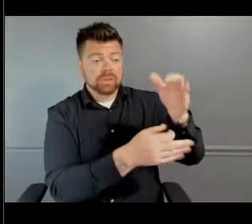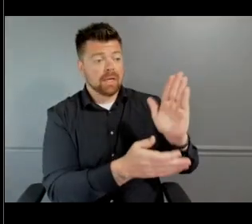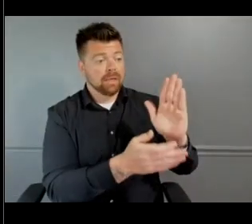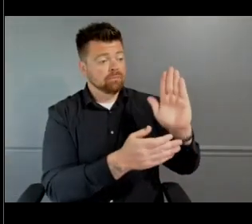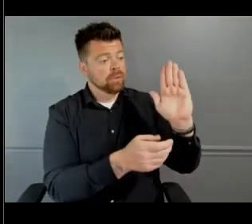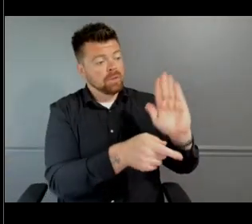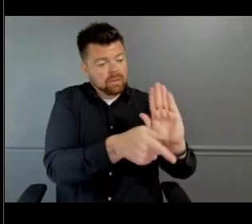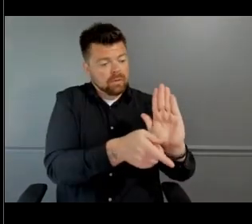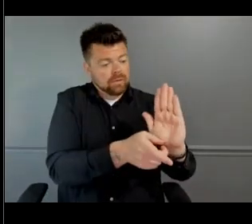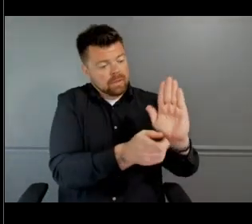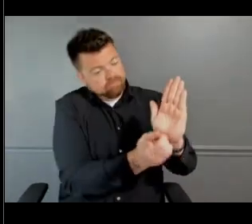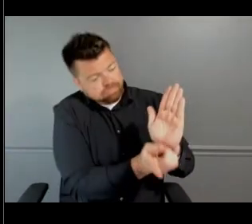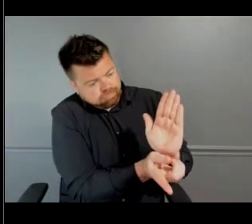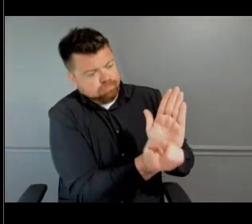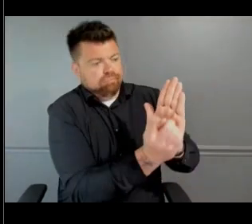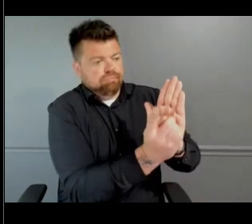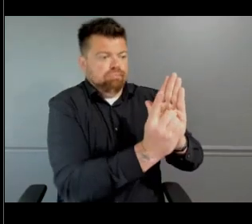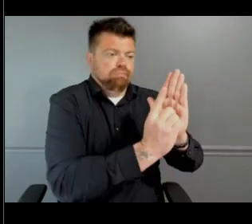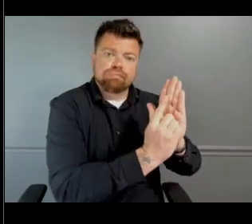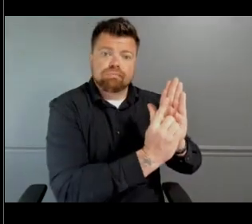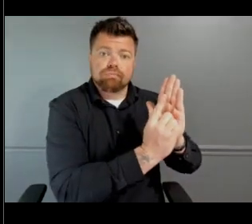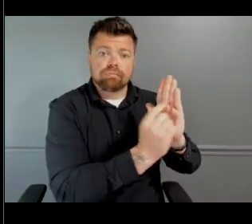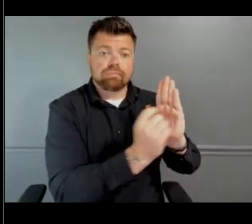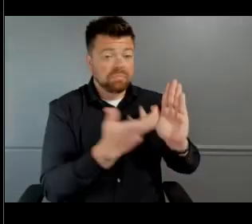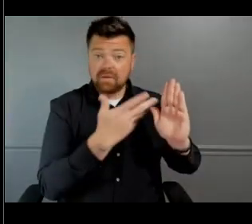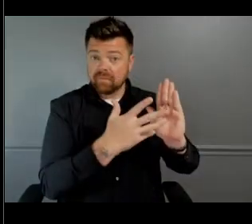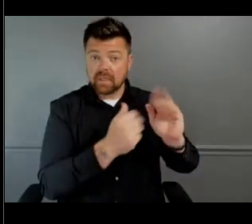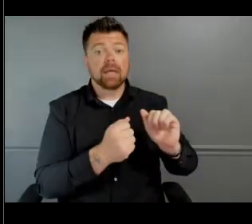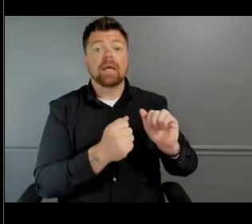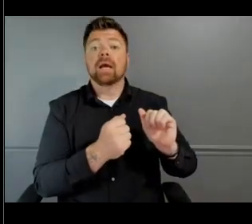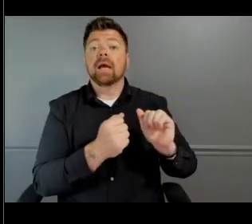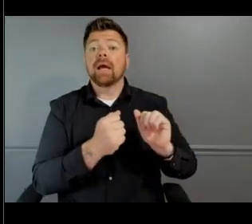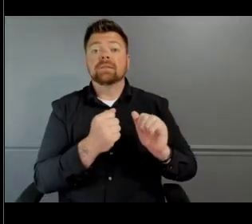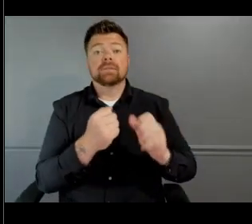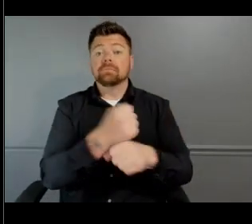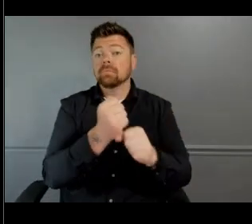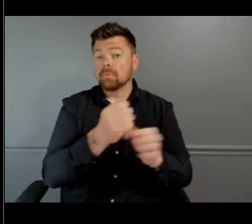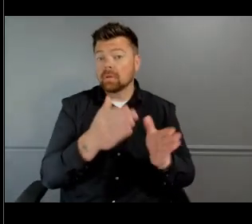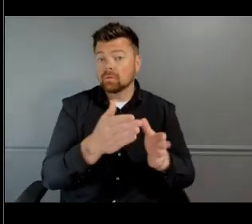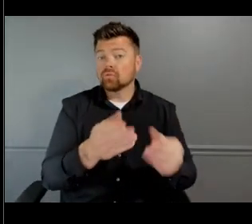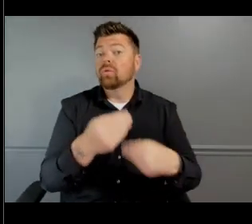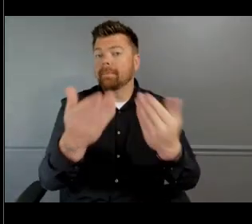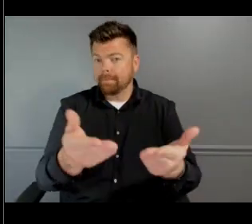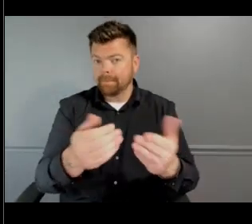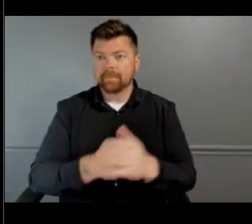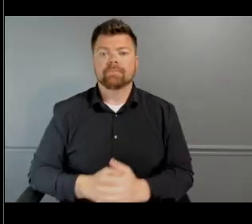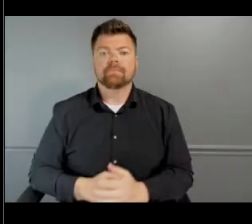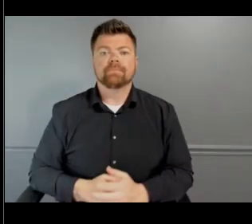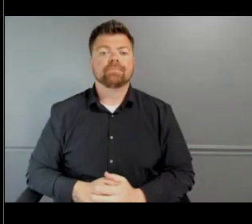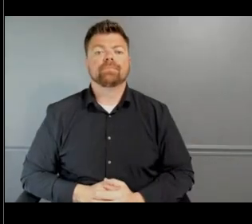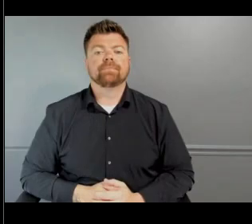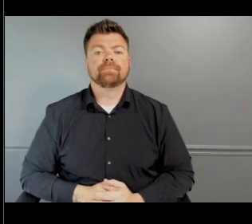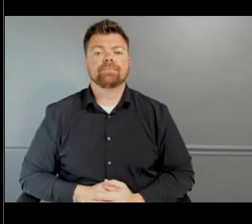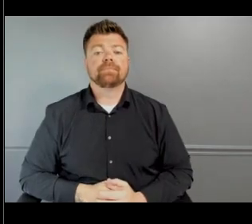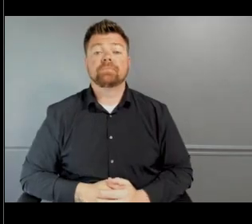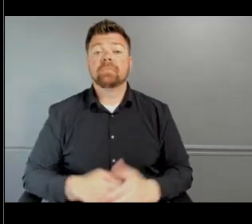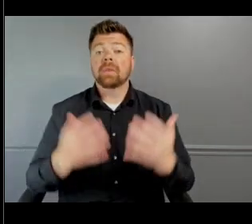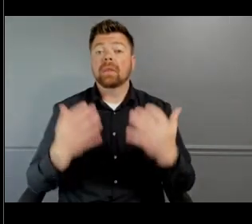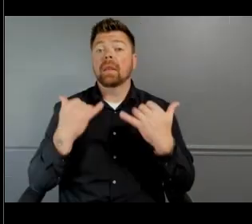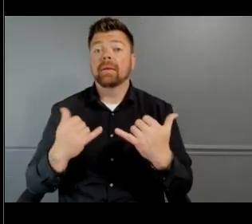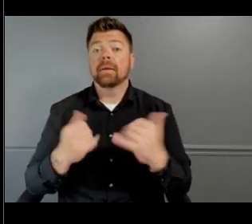be strictly done as manufacturers recommend. And now we